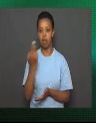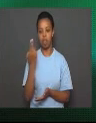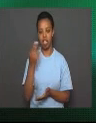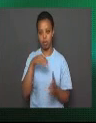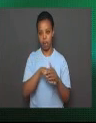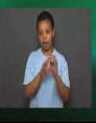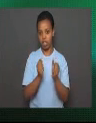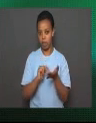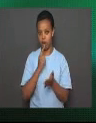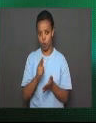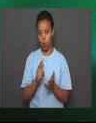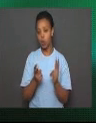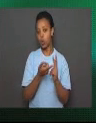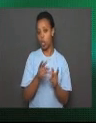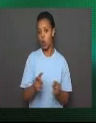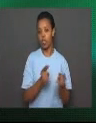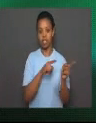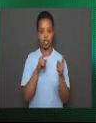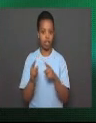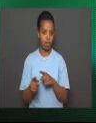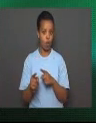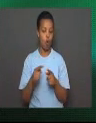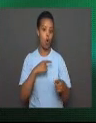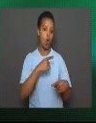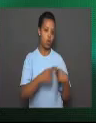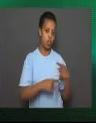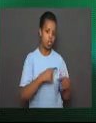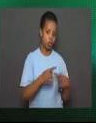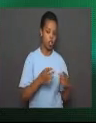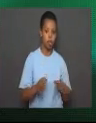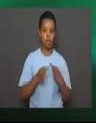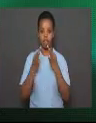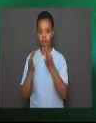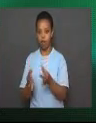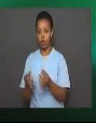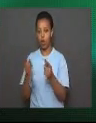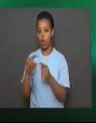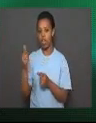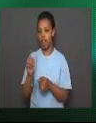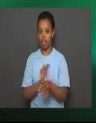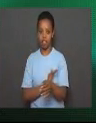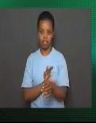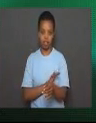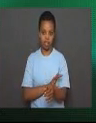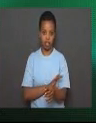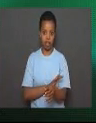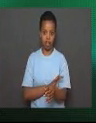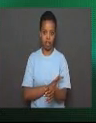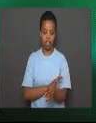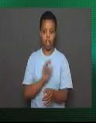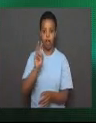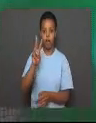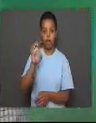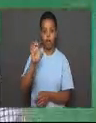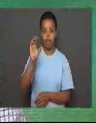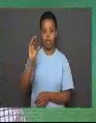The third technique was that genes transferred into other cells using